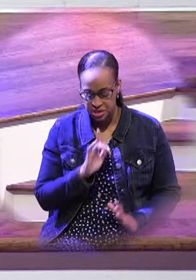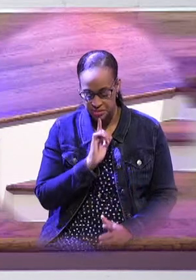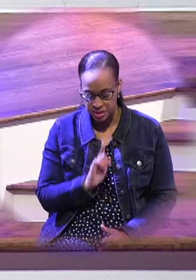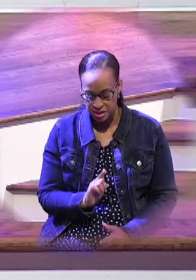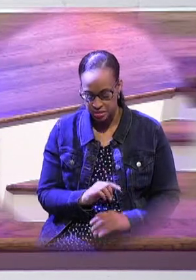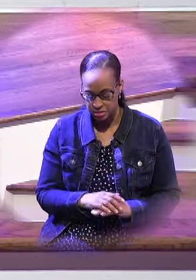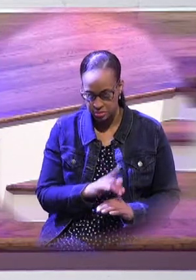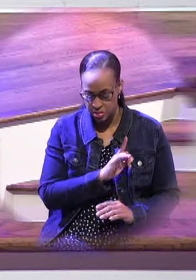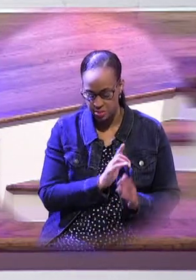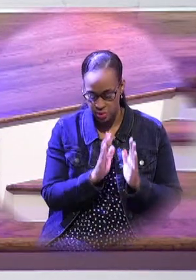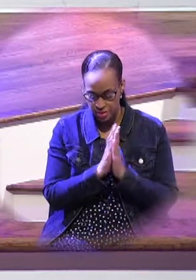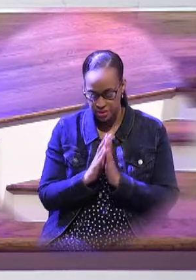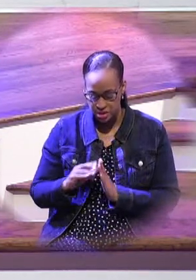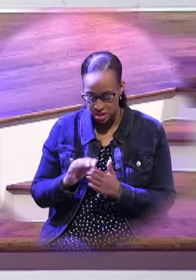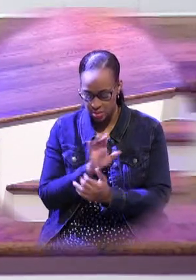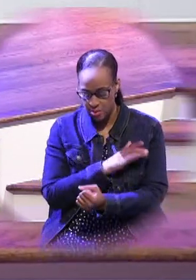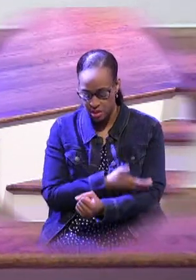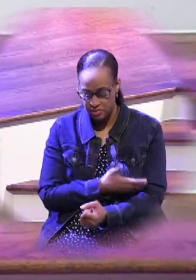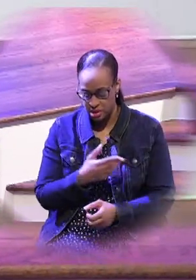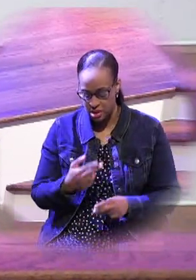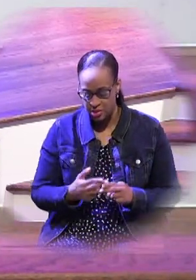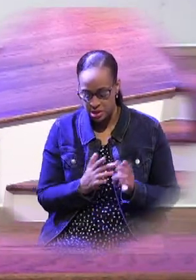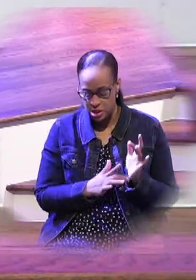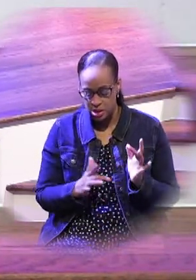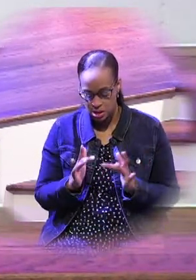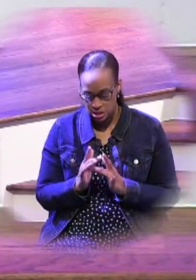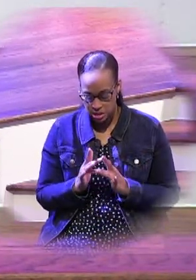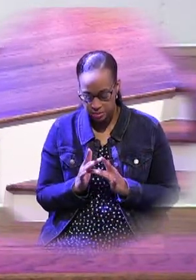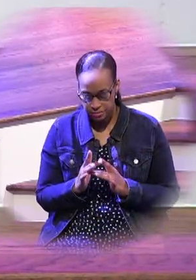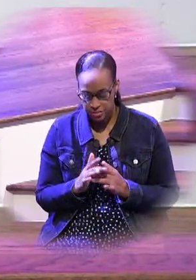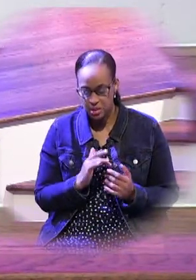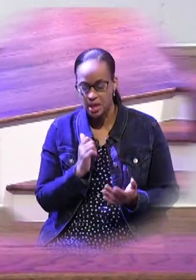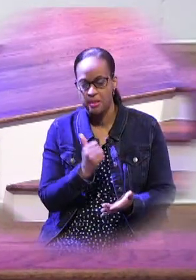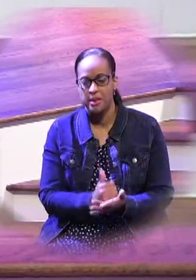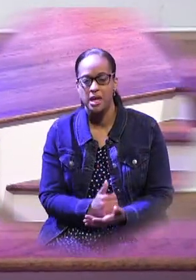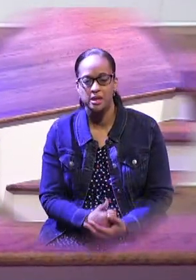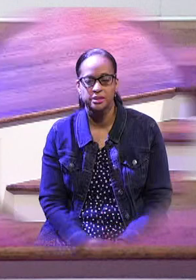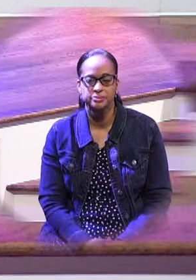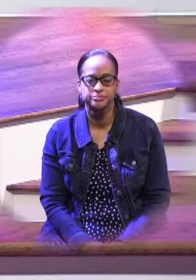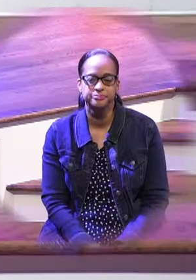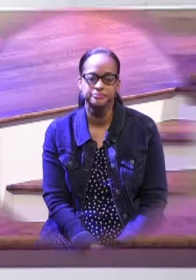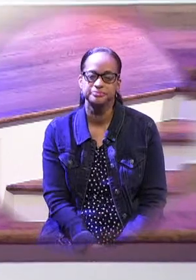in you. Lord, we pray this in the powerful name of Jesus. Amen.